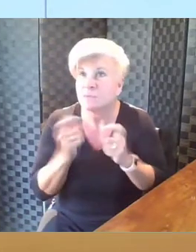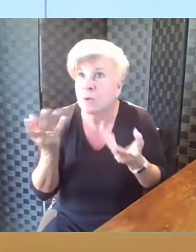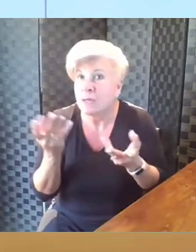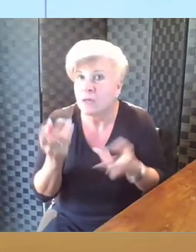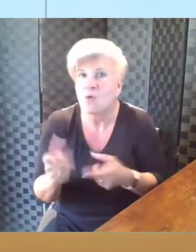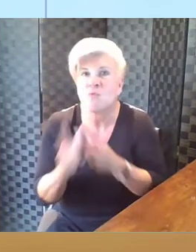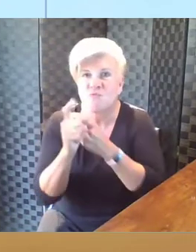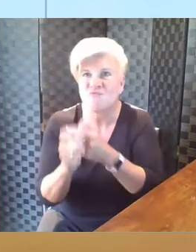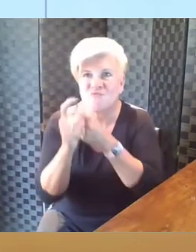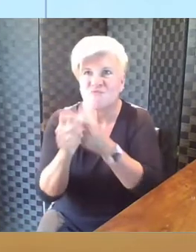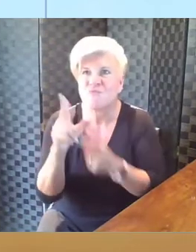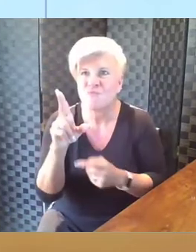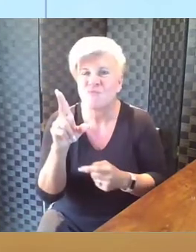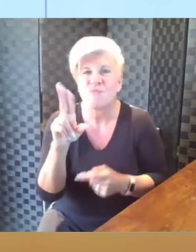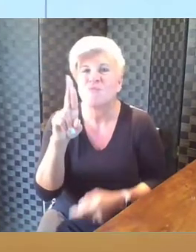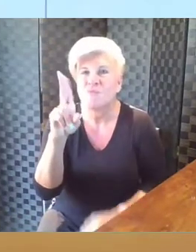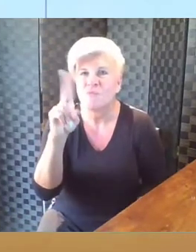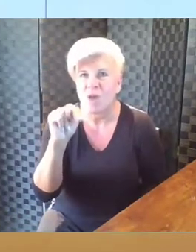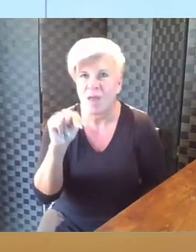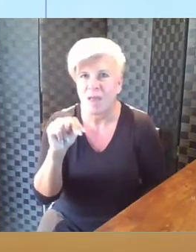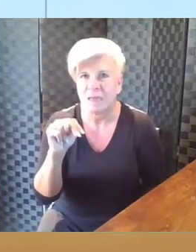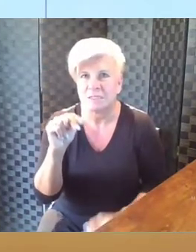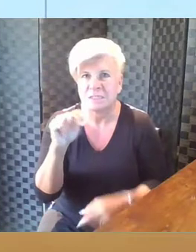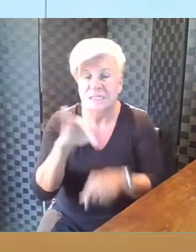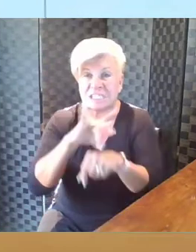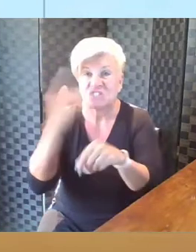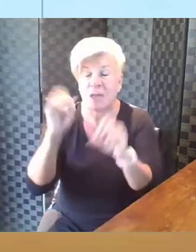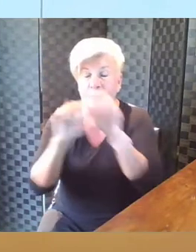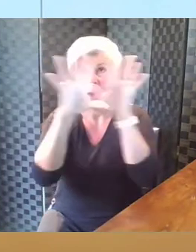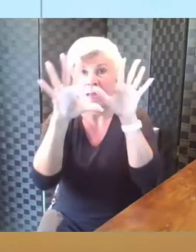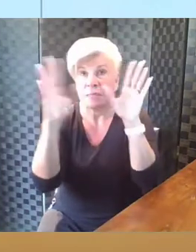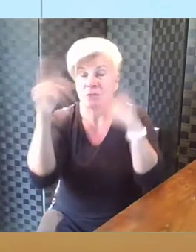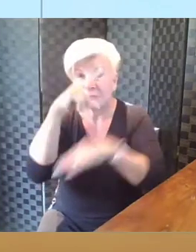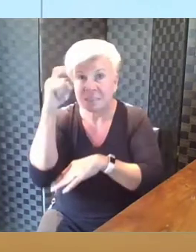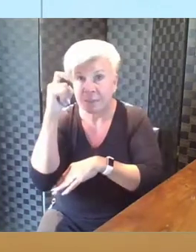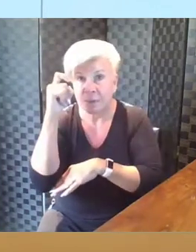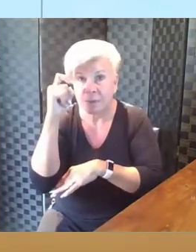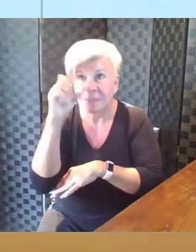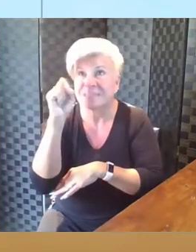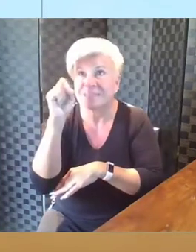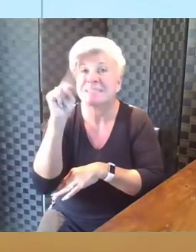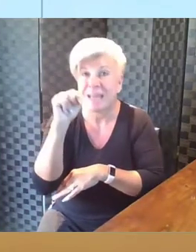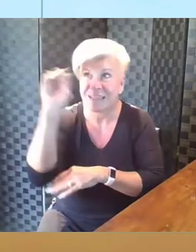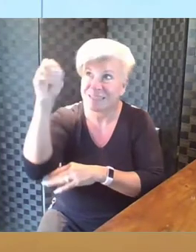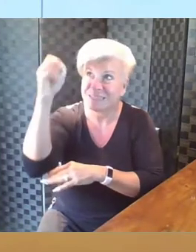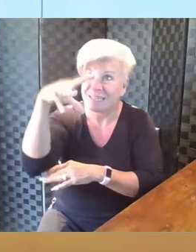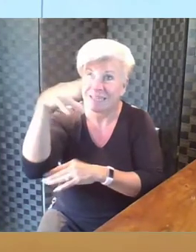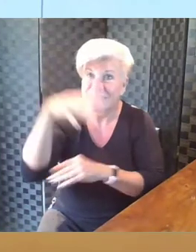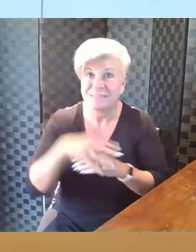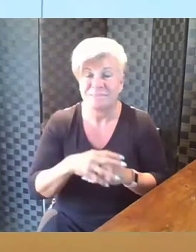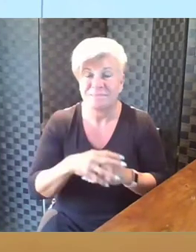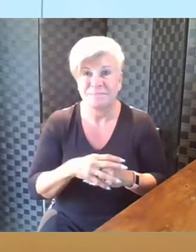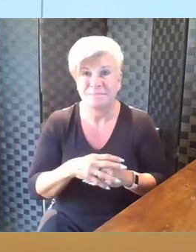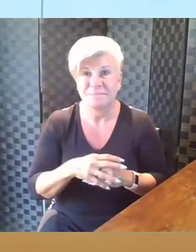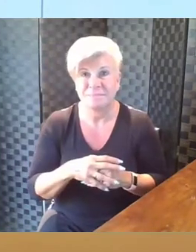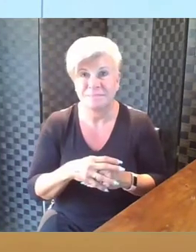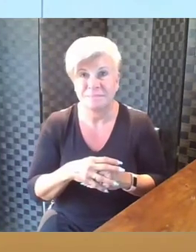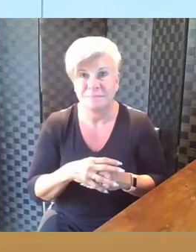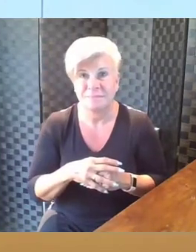says un. Well, the first word I can think of is fun. It's fun to rhyme. What do you put your hamburger on? A